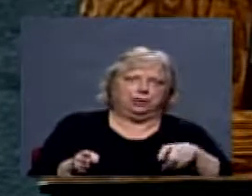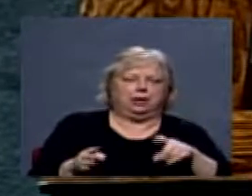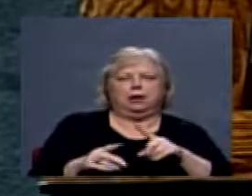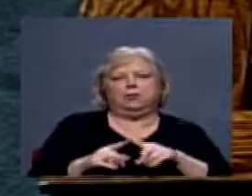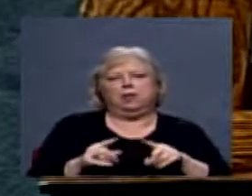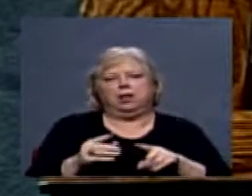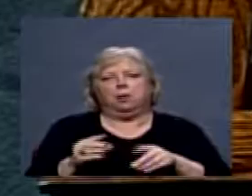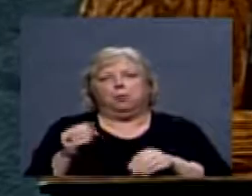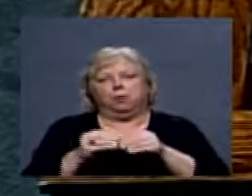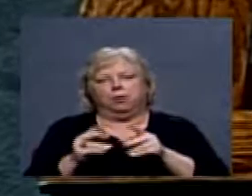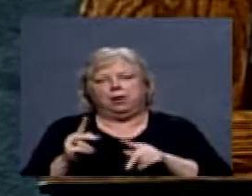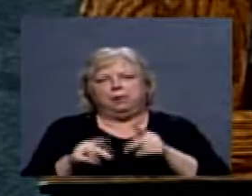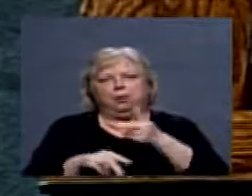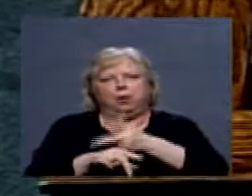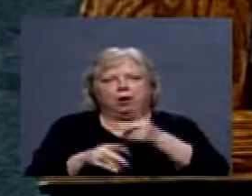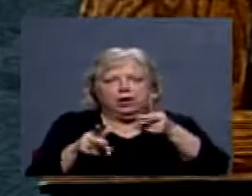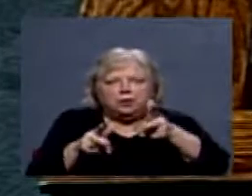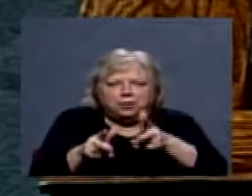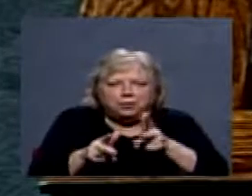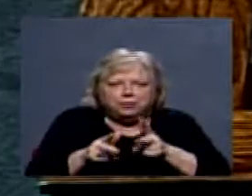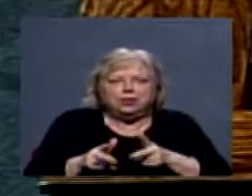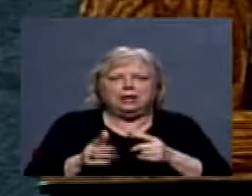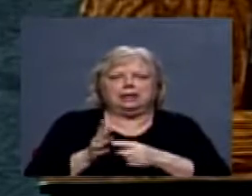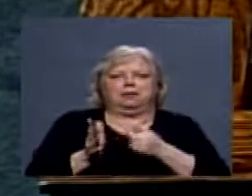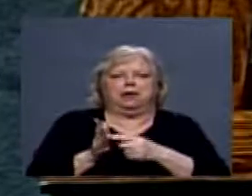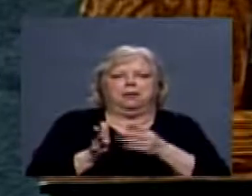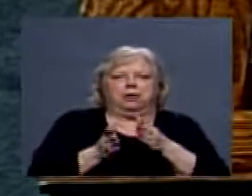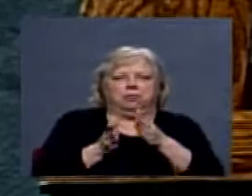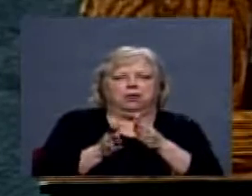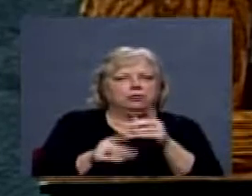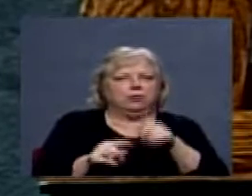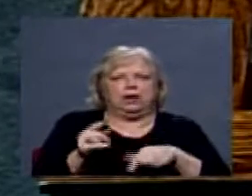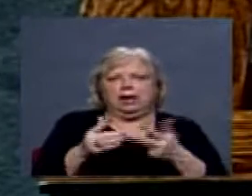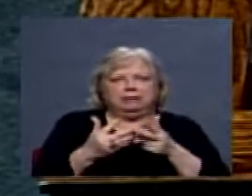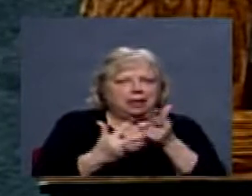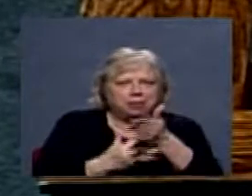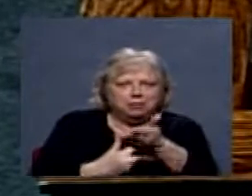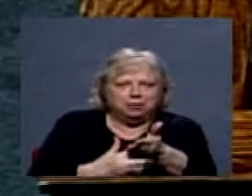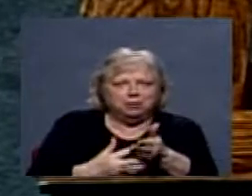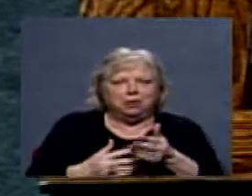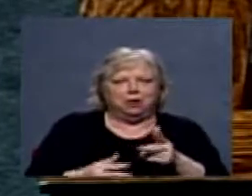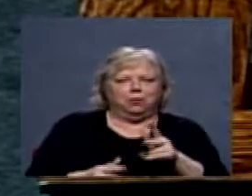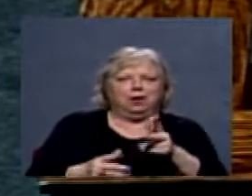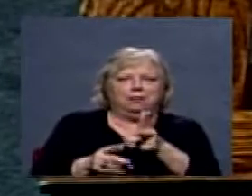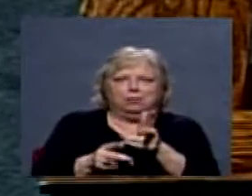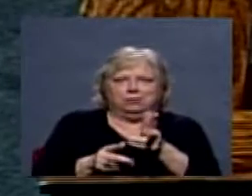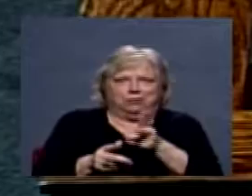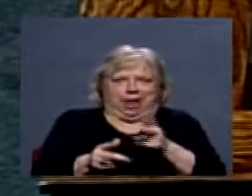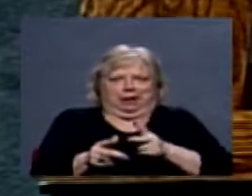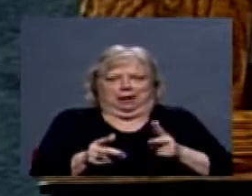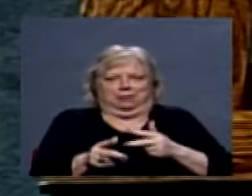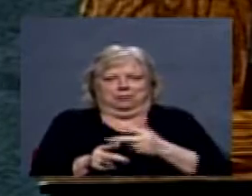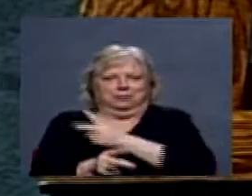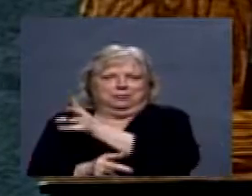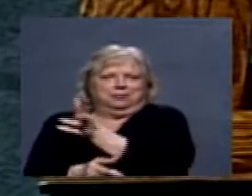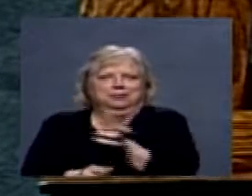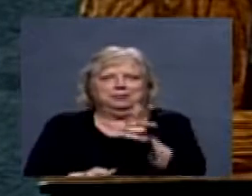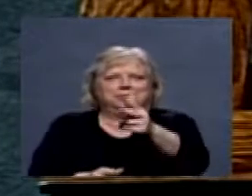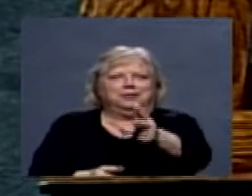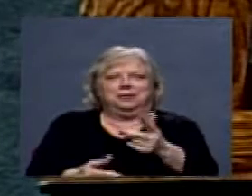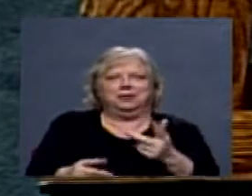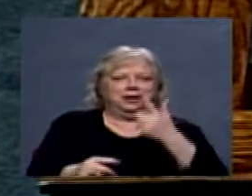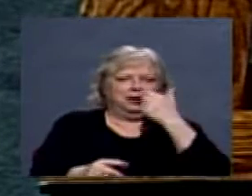addition of the people parking on the street, sometimes the roads are completely impassable and we'll have to turn around and find another way to get through the